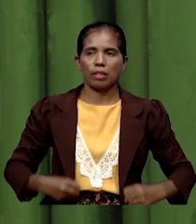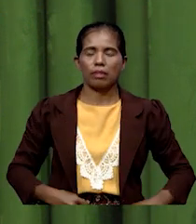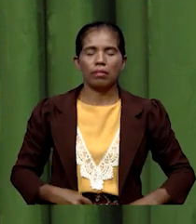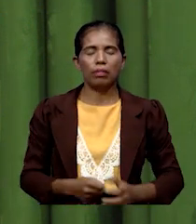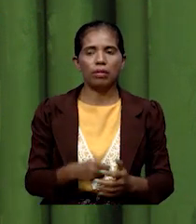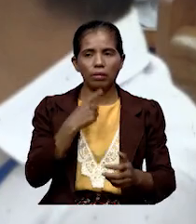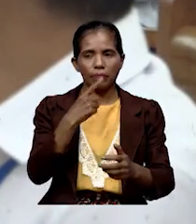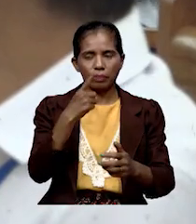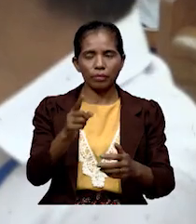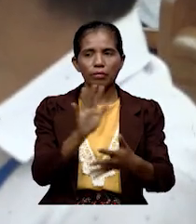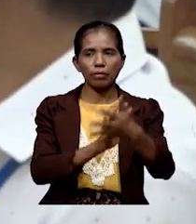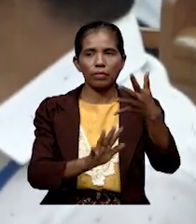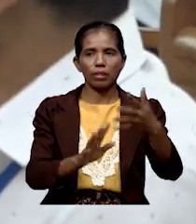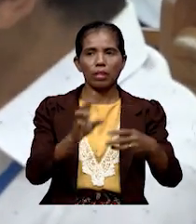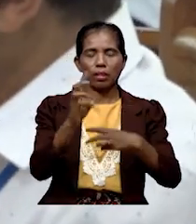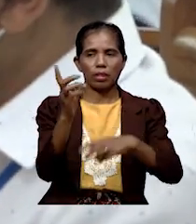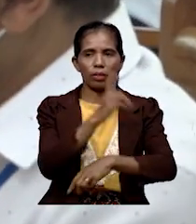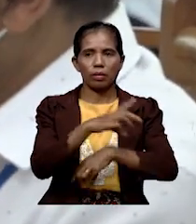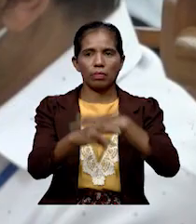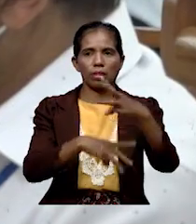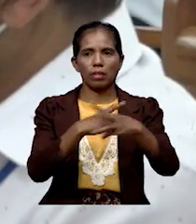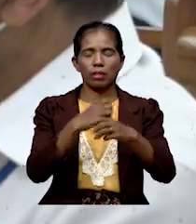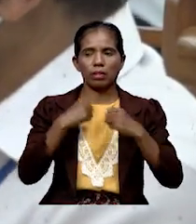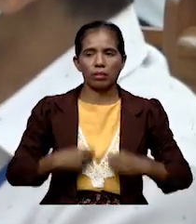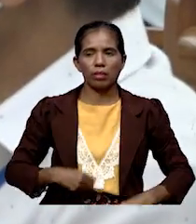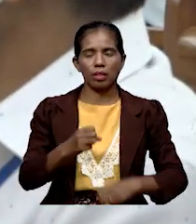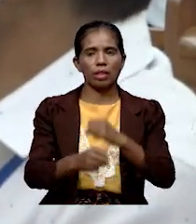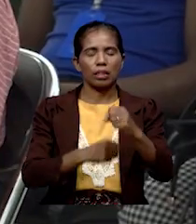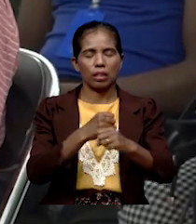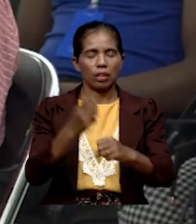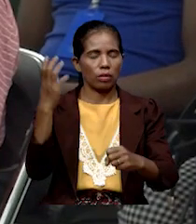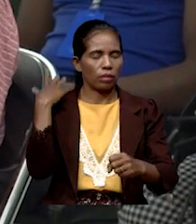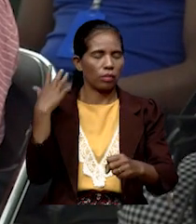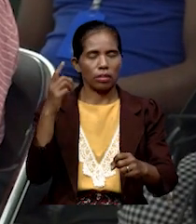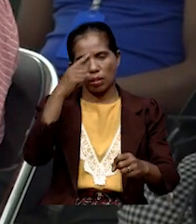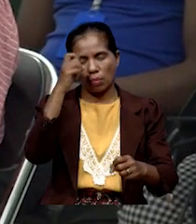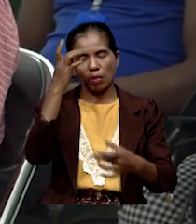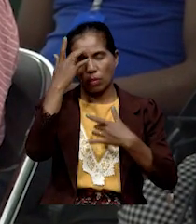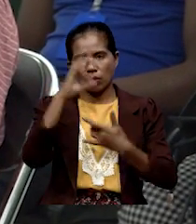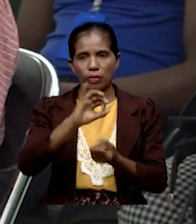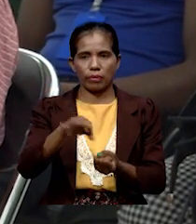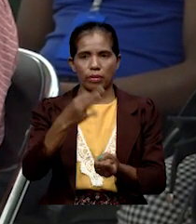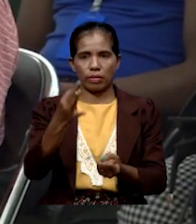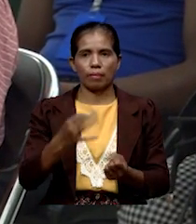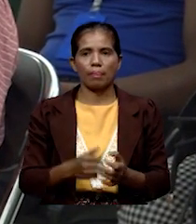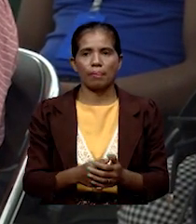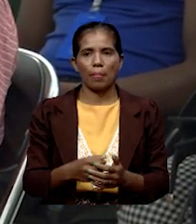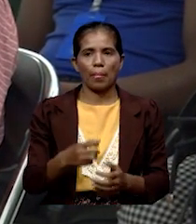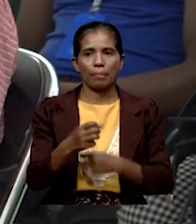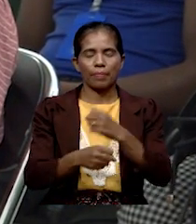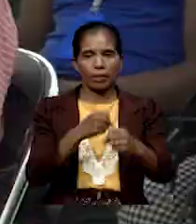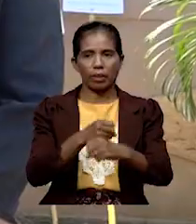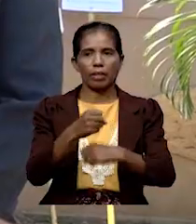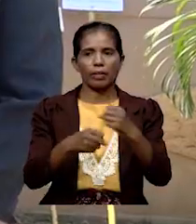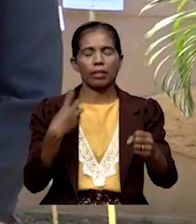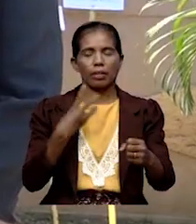Freitas Belo, celebração Loran Mundial Saúde e atinan koto, ladun la odiak, tamba pandemia COVID-19. Tinan ita celebra.